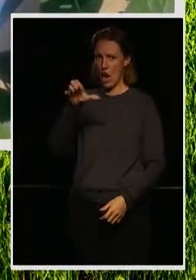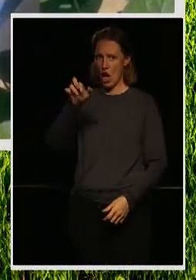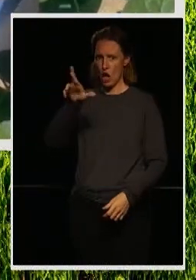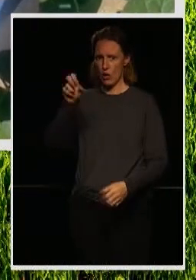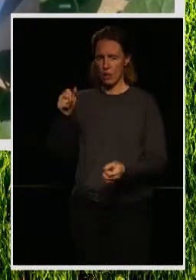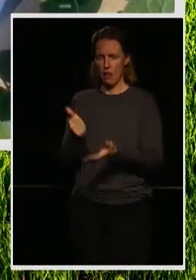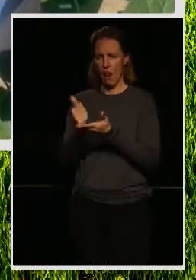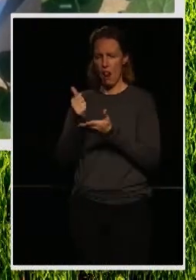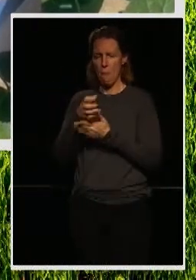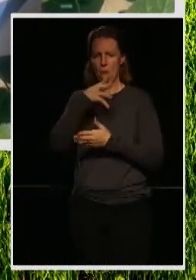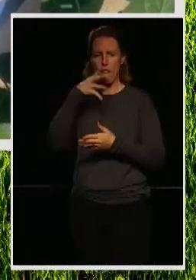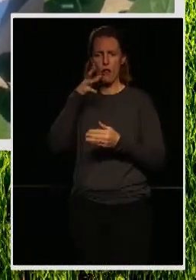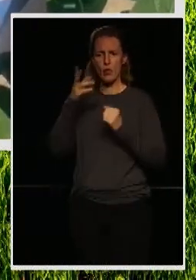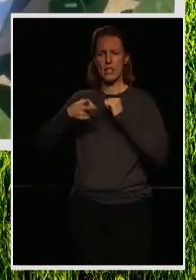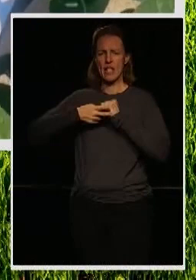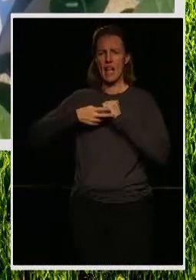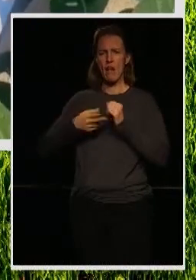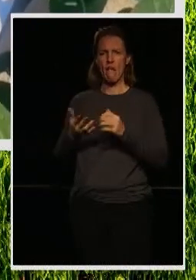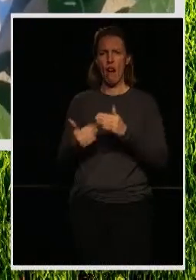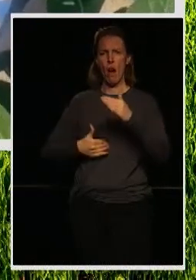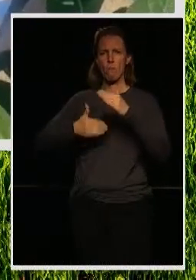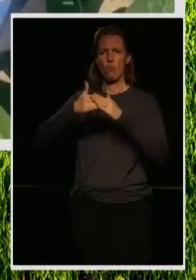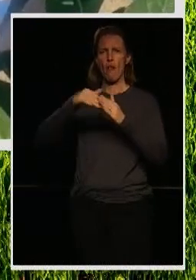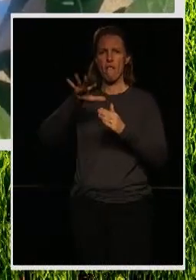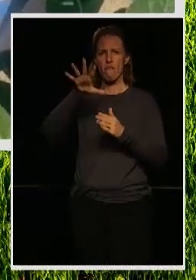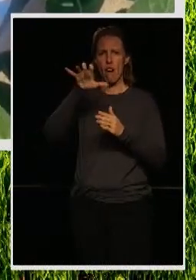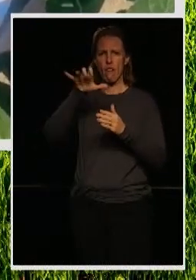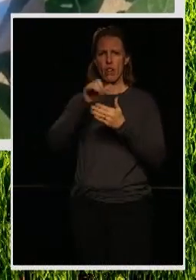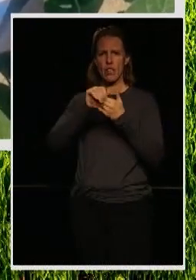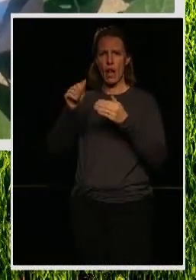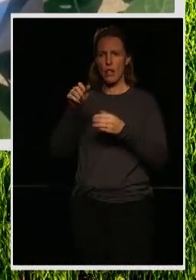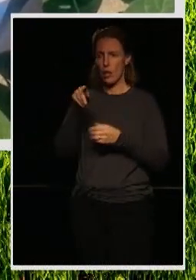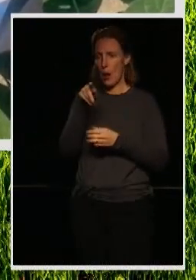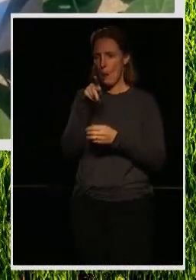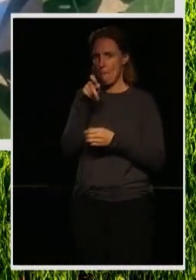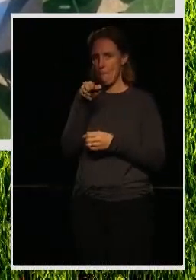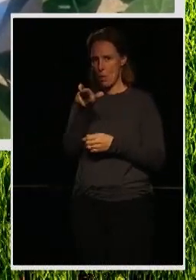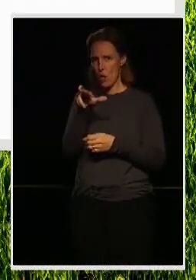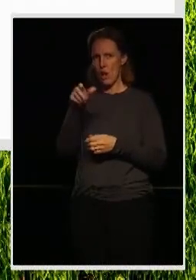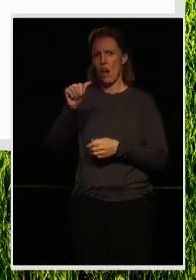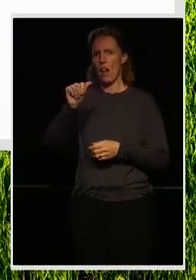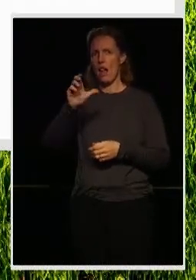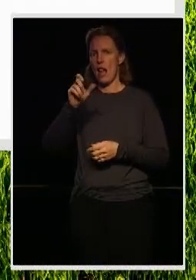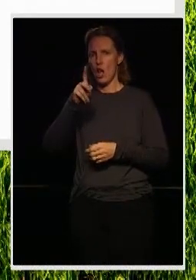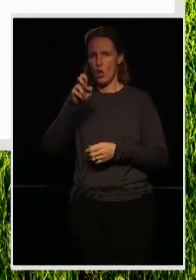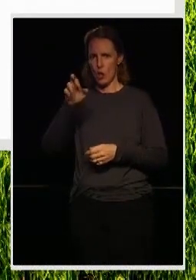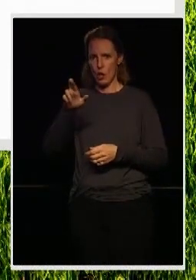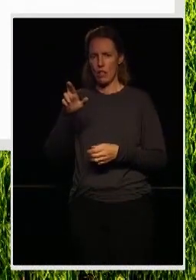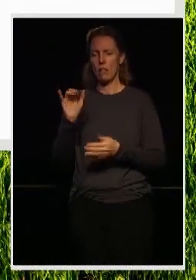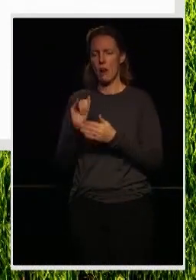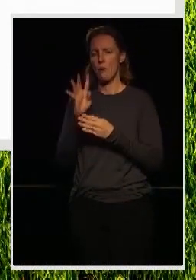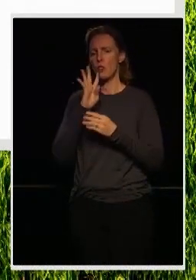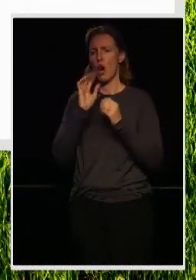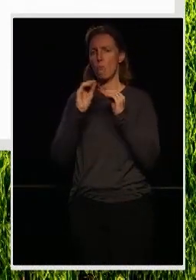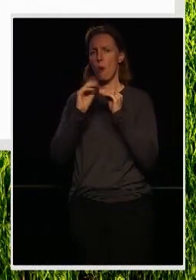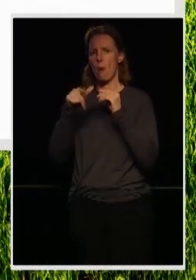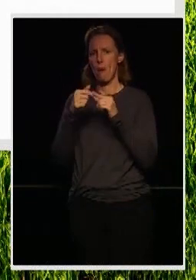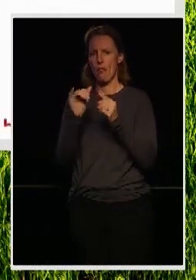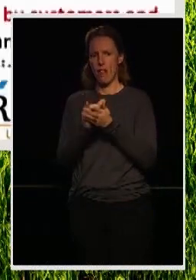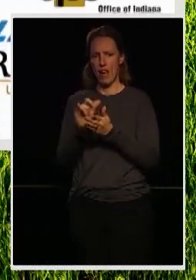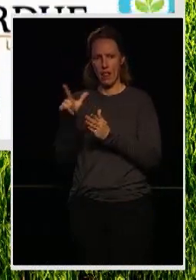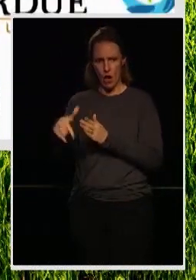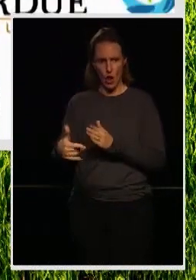to save up to $500 per acre, and I'm going to talk more about that later. So with